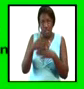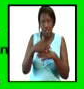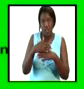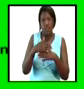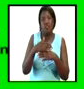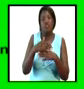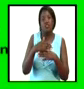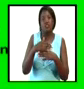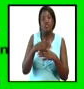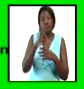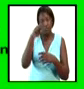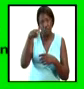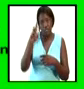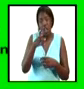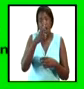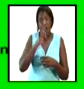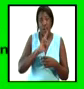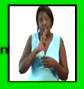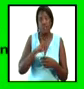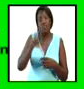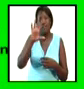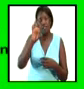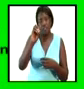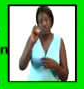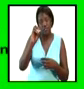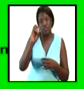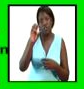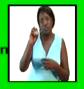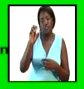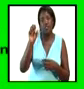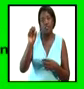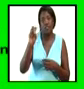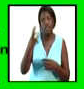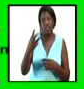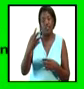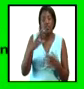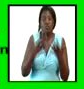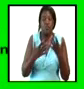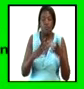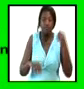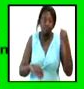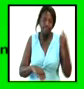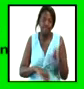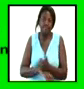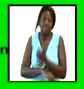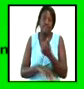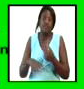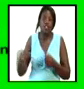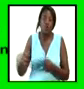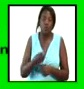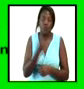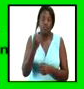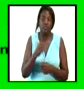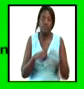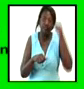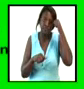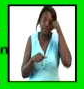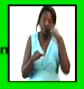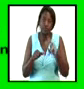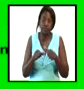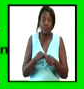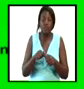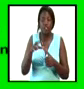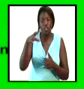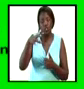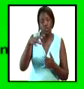the letter of the correct answer to 5003. Maybe you'll be the lucky winner of our special prize. Remember, you